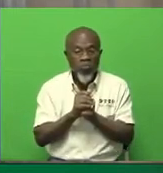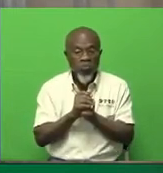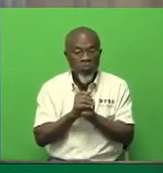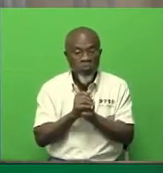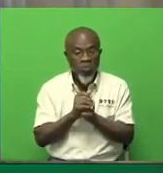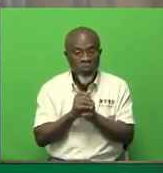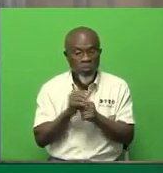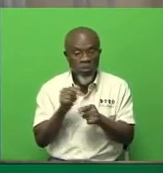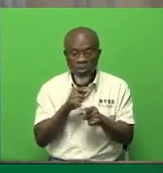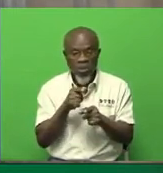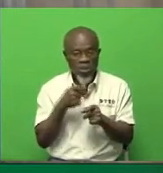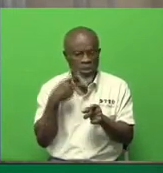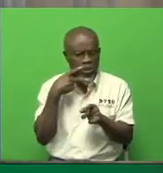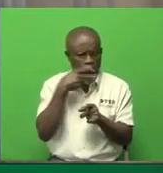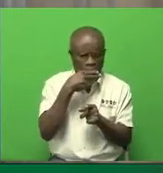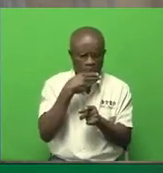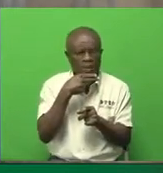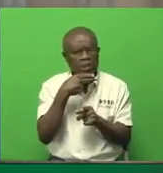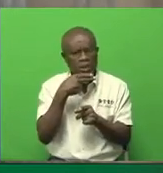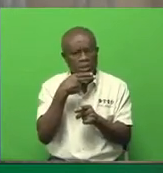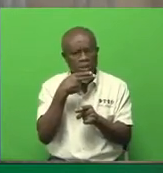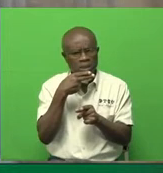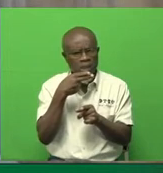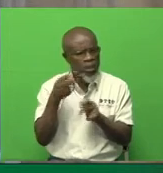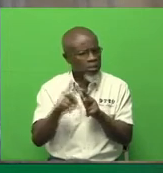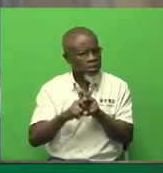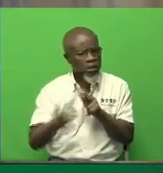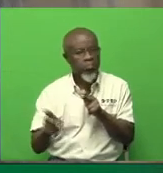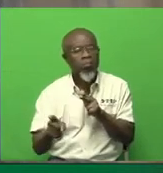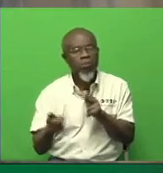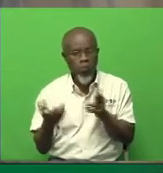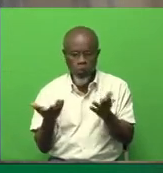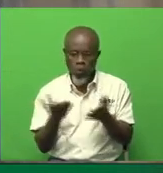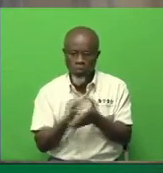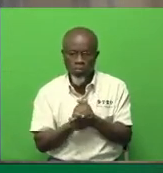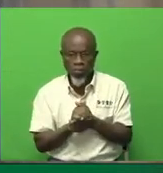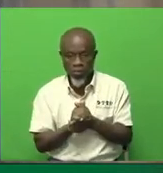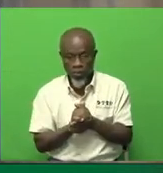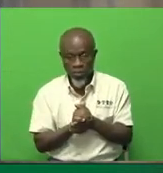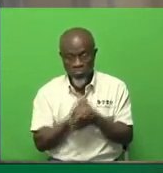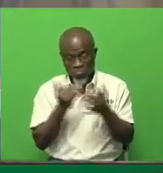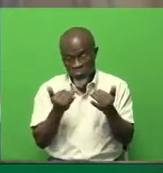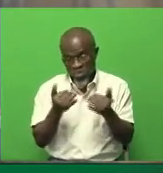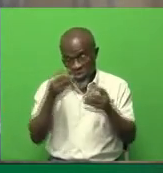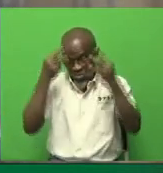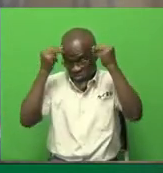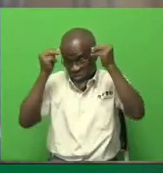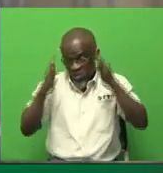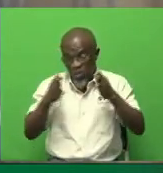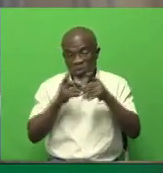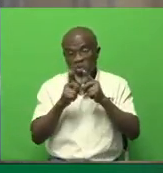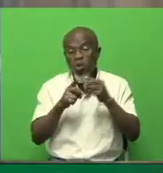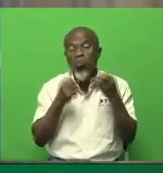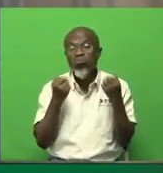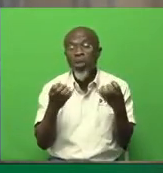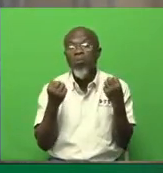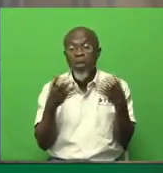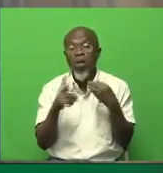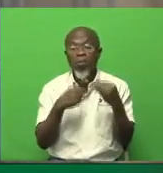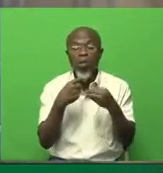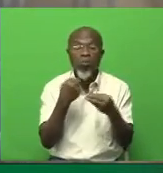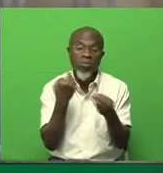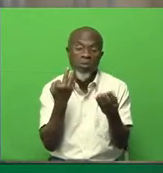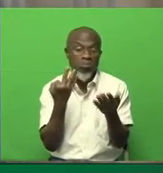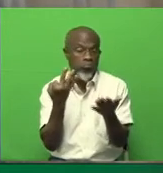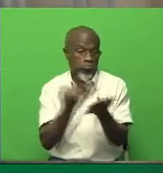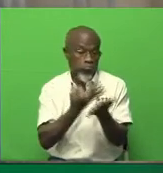of this ministry I went to spend a little time now Madam because the minister talked a lot about a fiscal measures